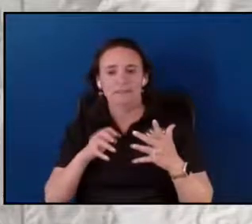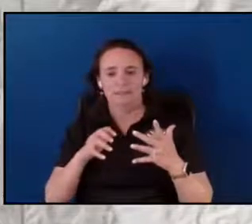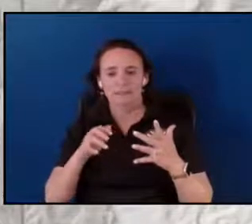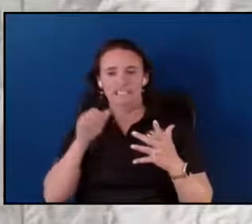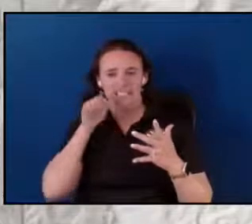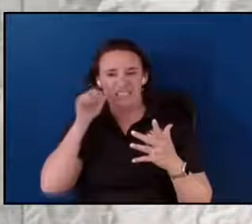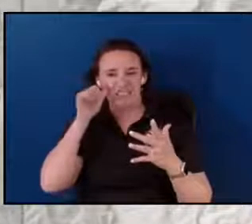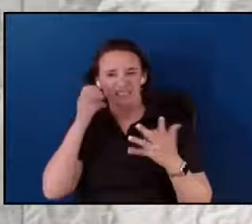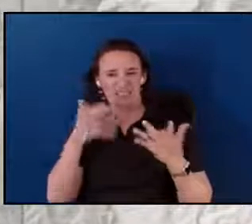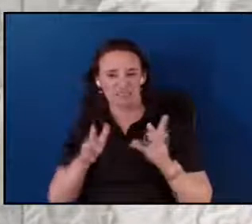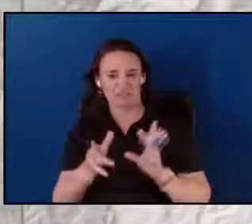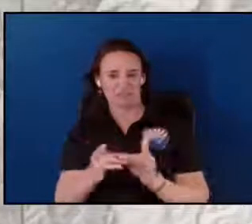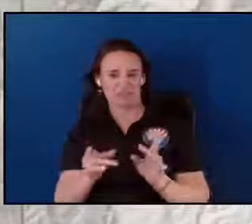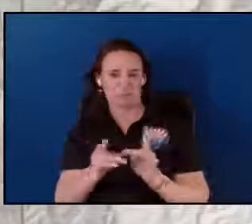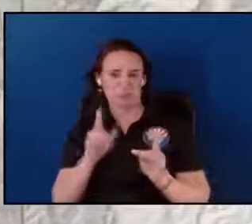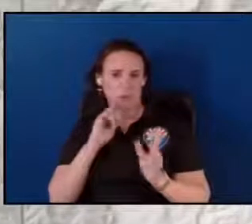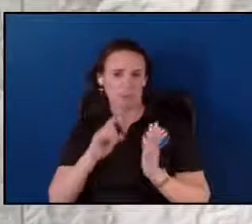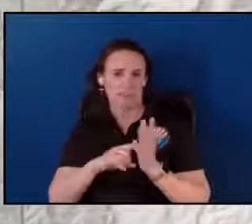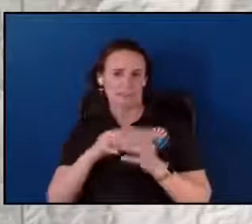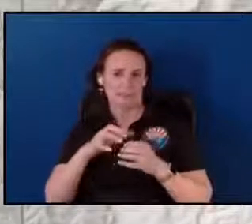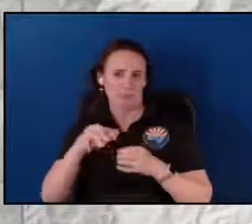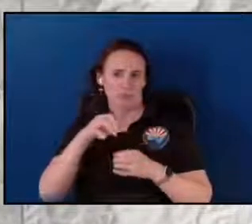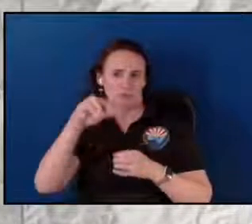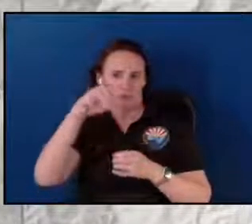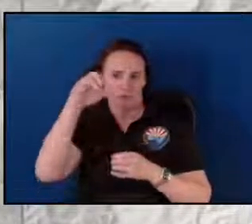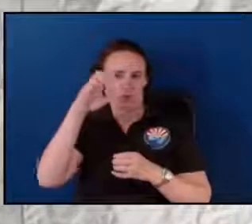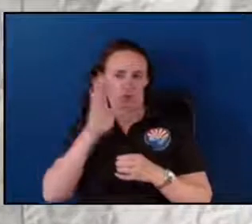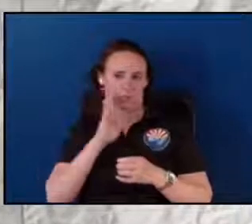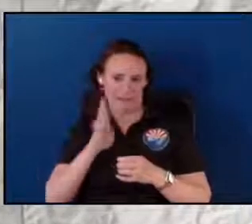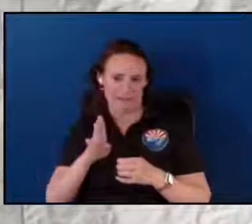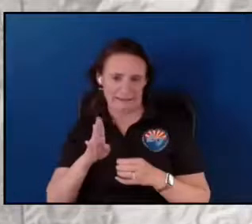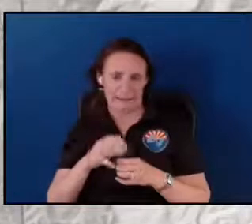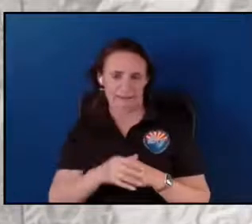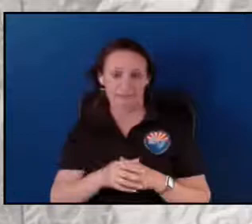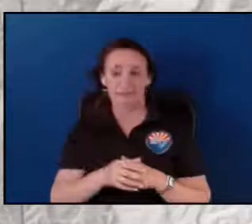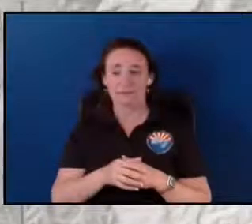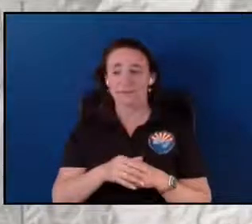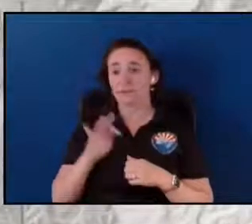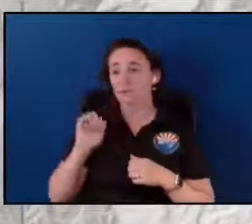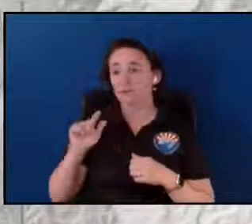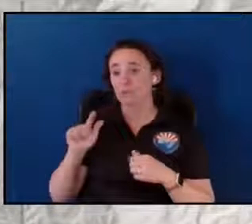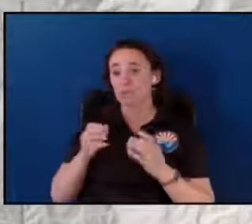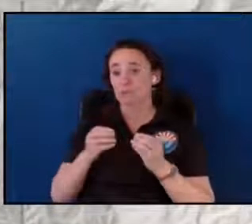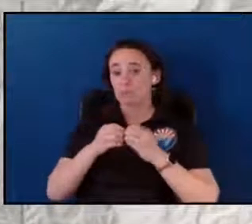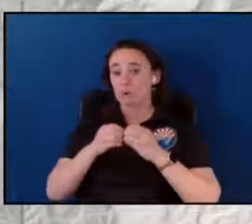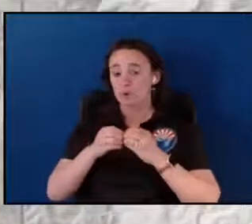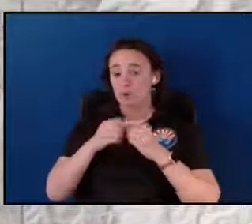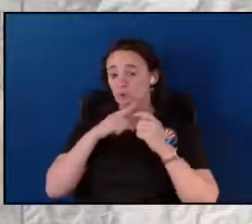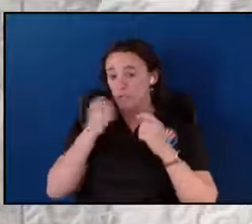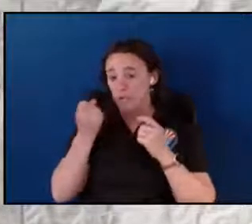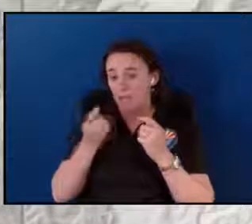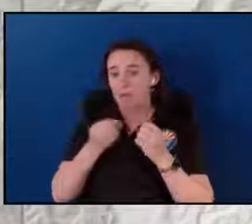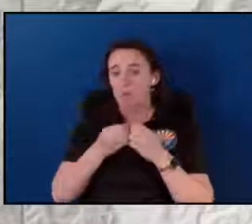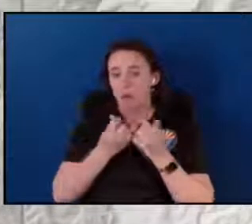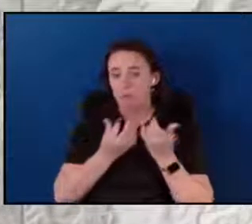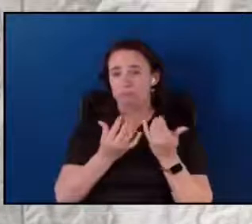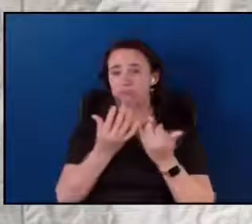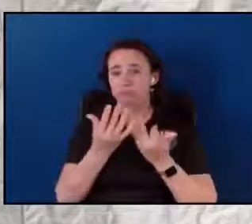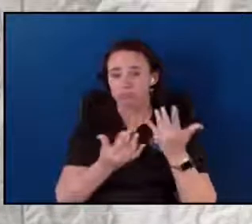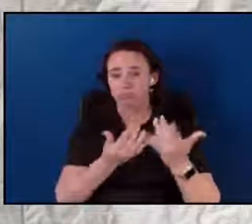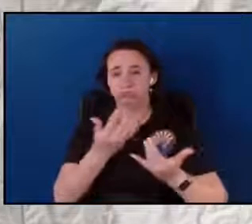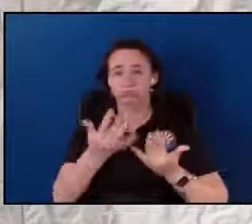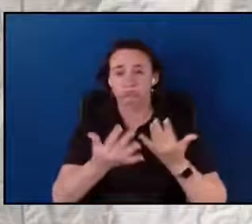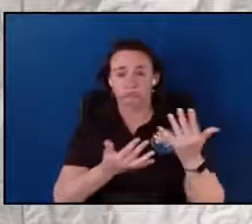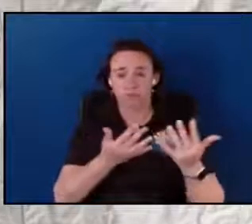smoke coming out of there. As the fuels are drying out, there is a lot more activity. So some of this fire has dug